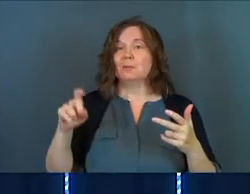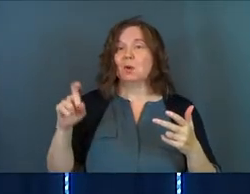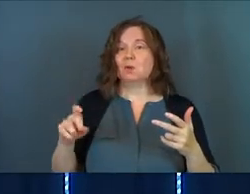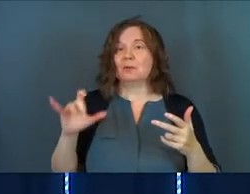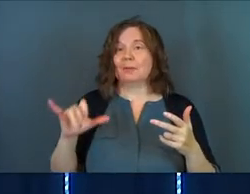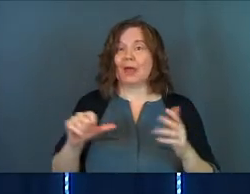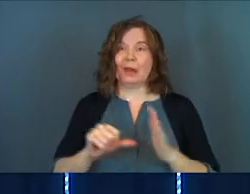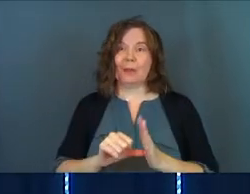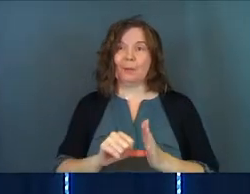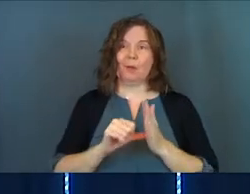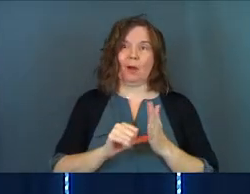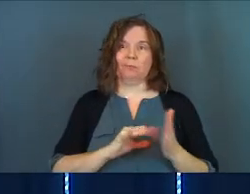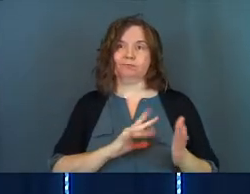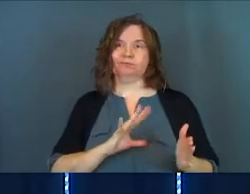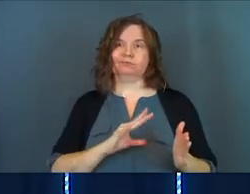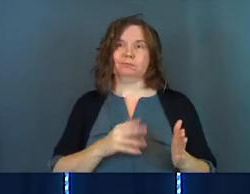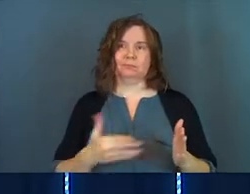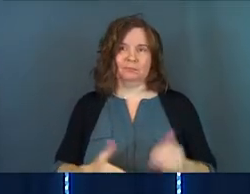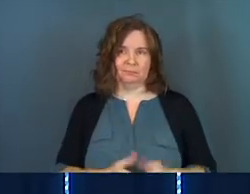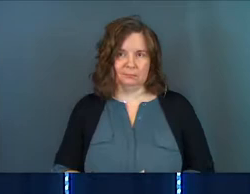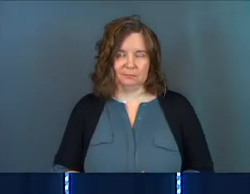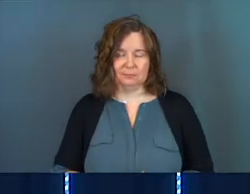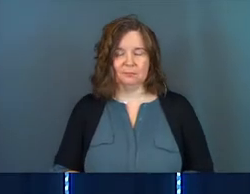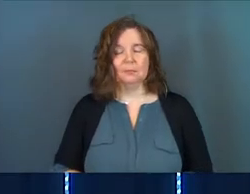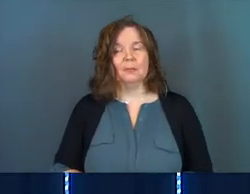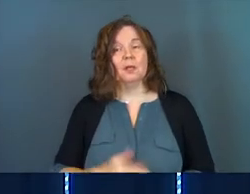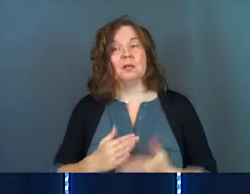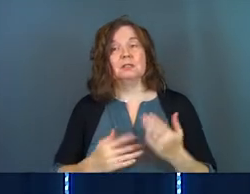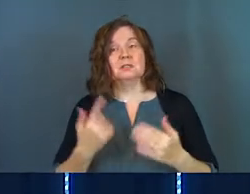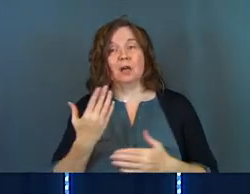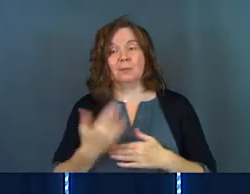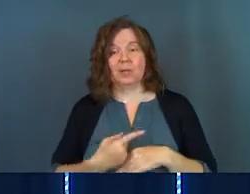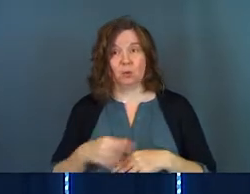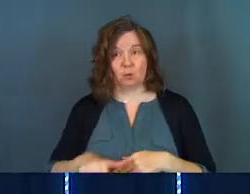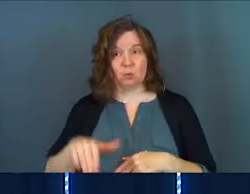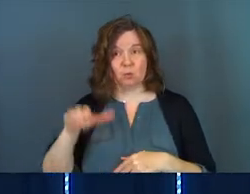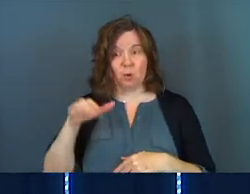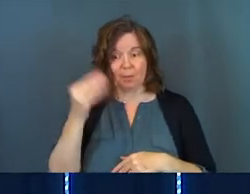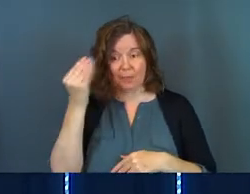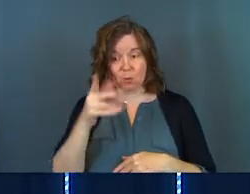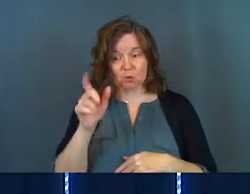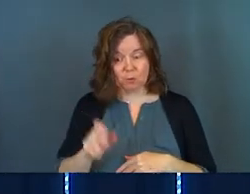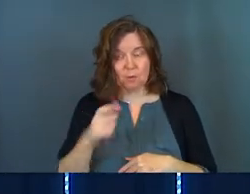supposed to be that impressive thing. So somebody, when you were growing up, they told you